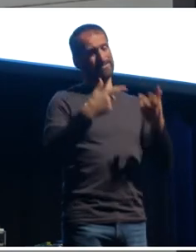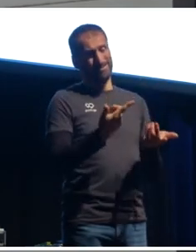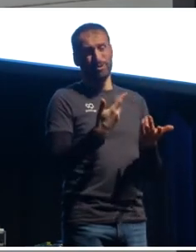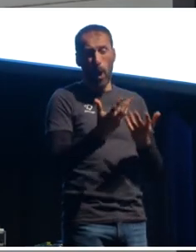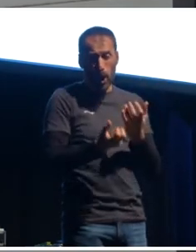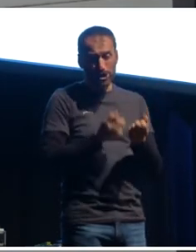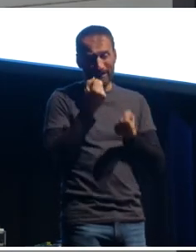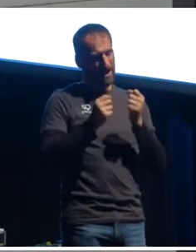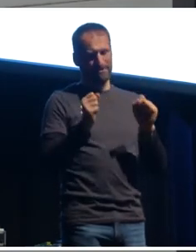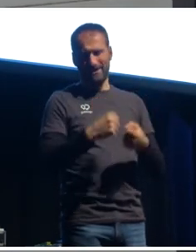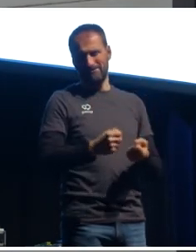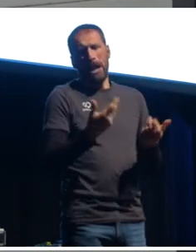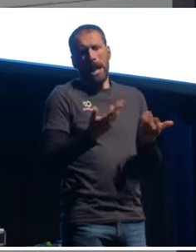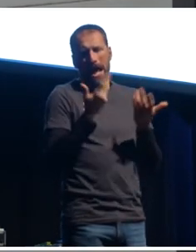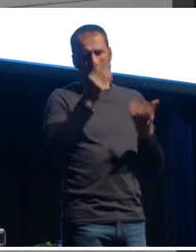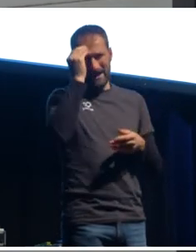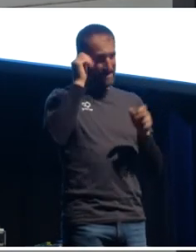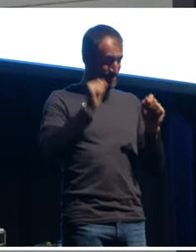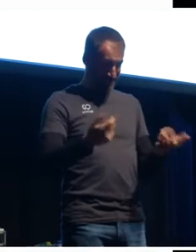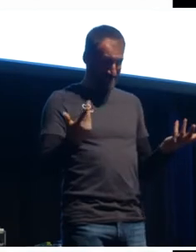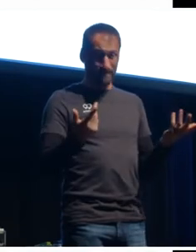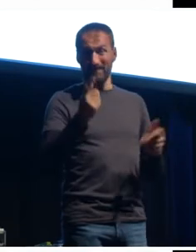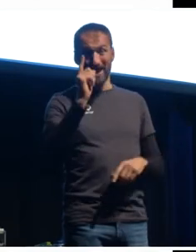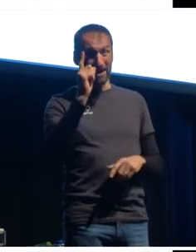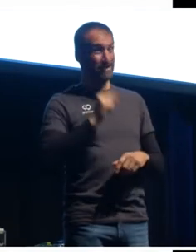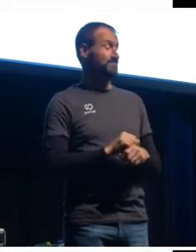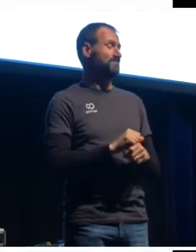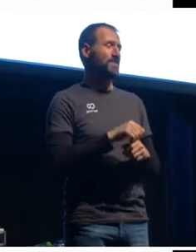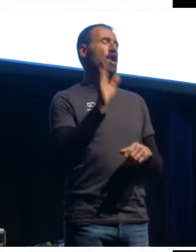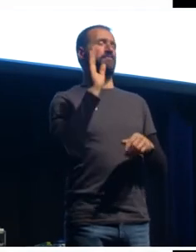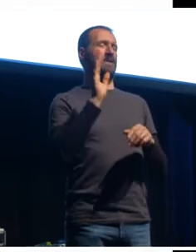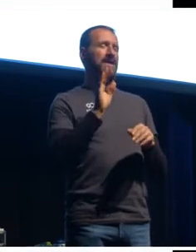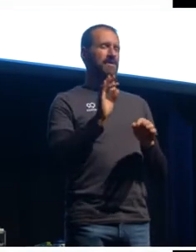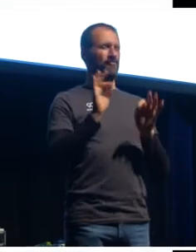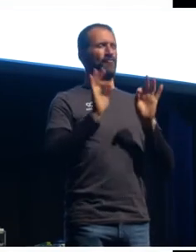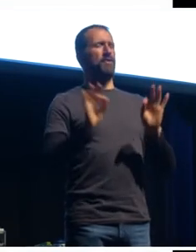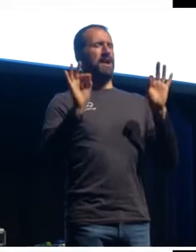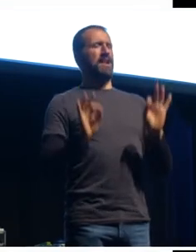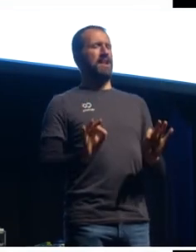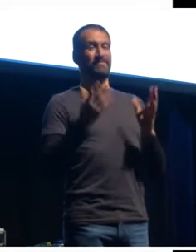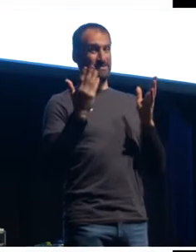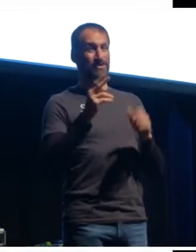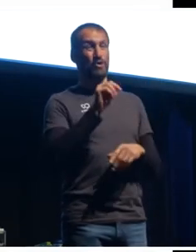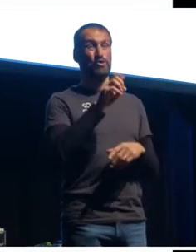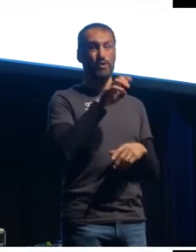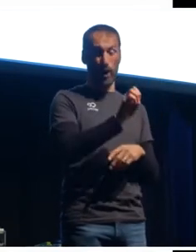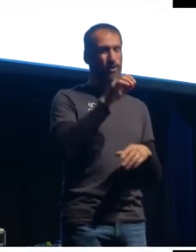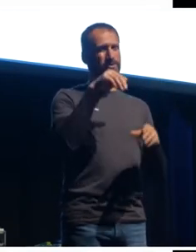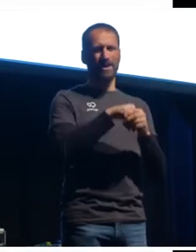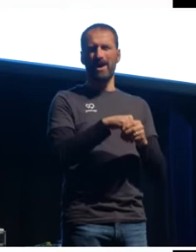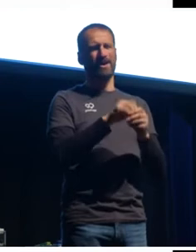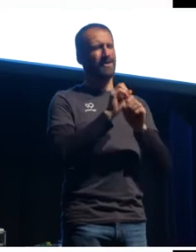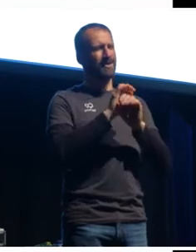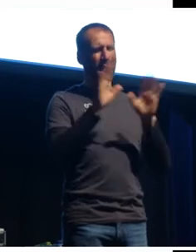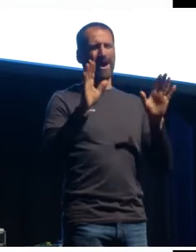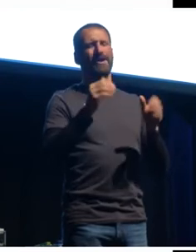up. But even more importantly is that Node comes with simple concurrency primitives, and